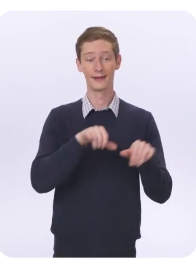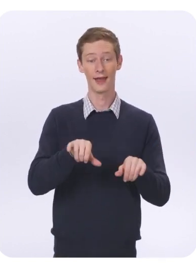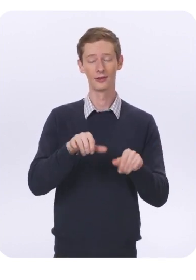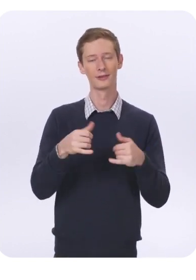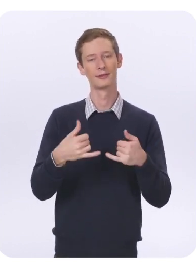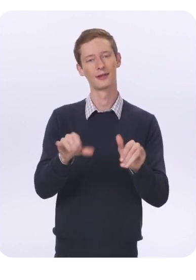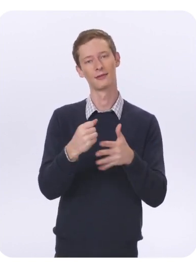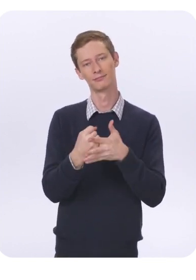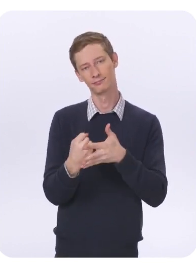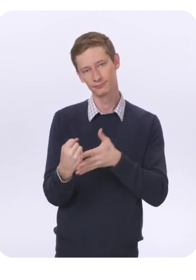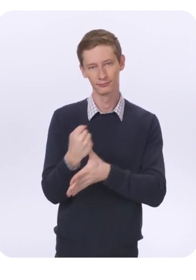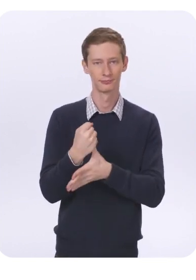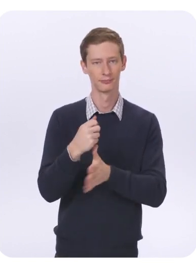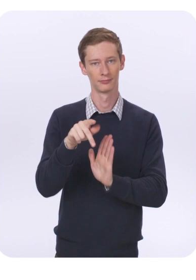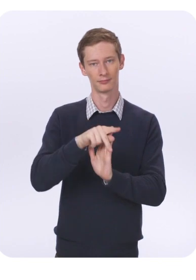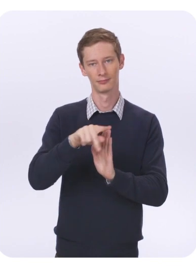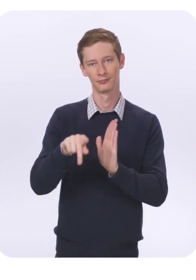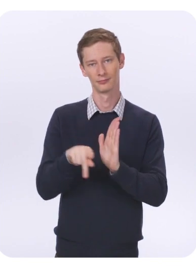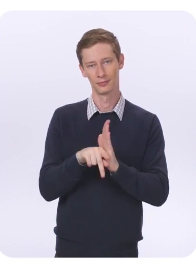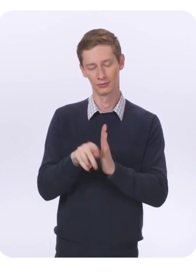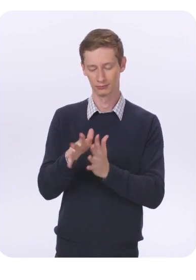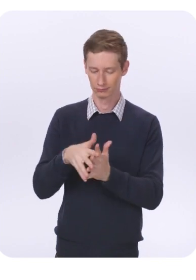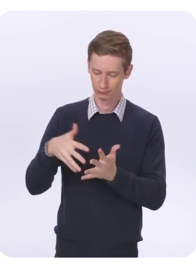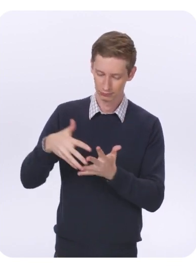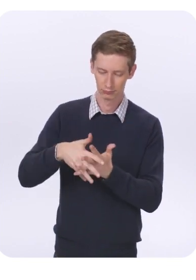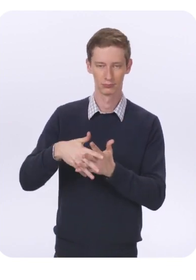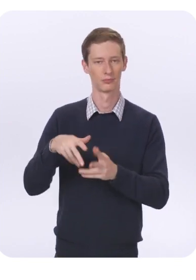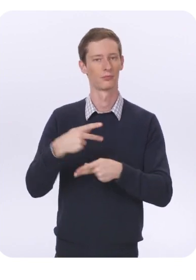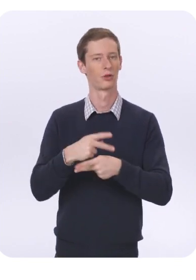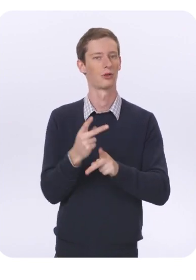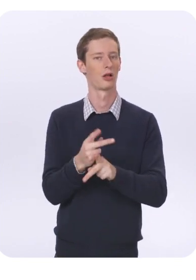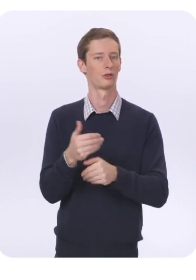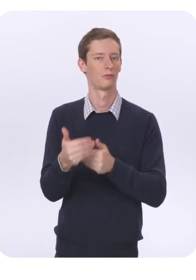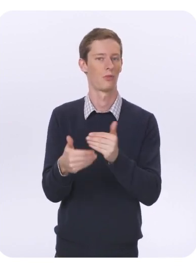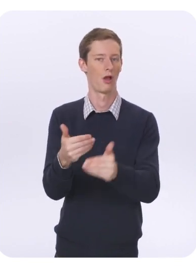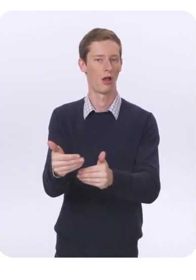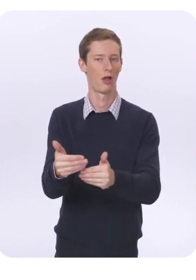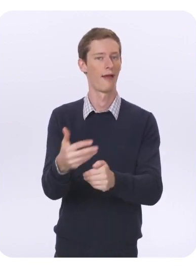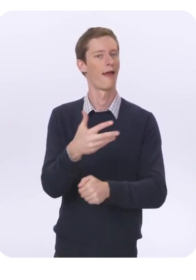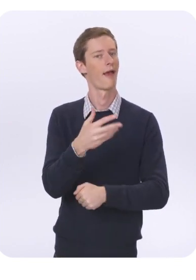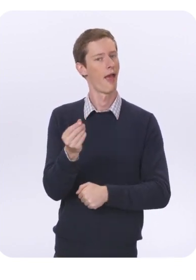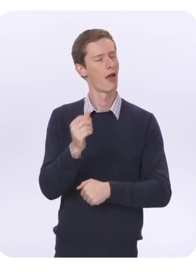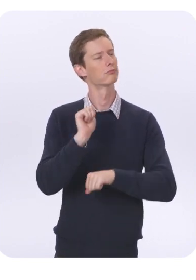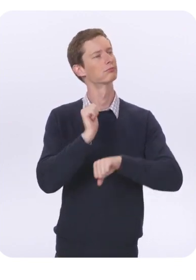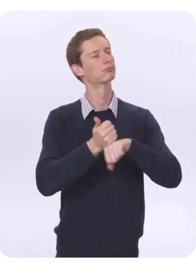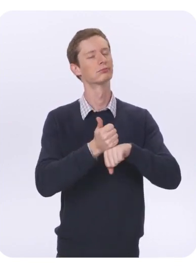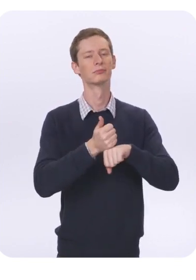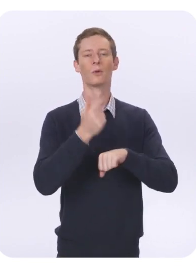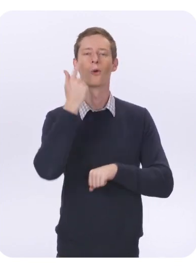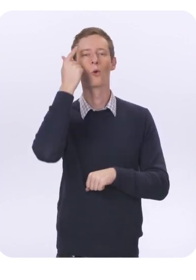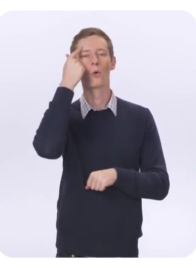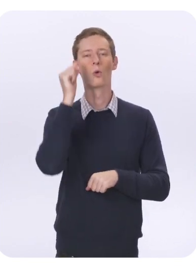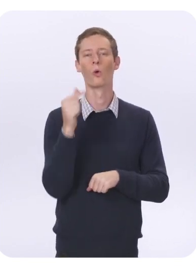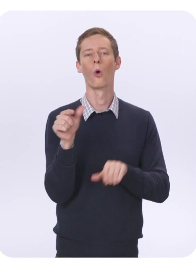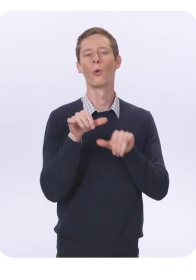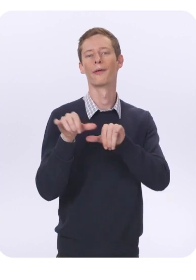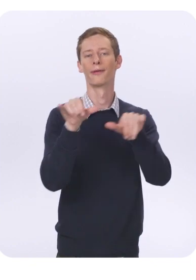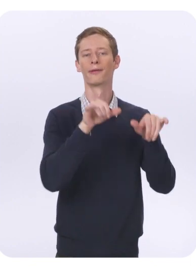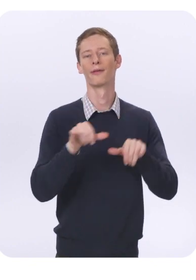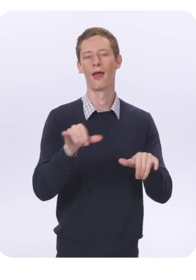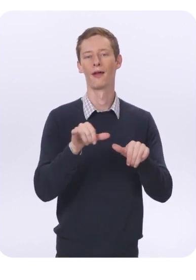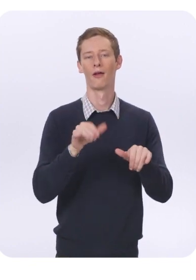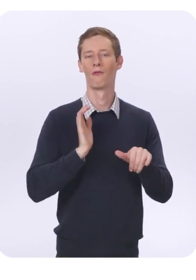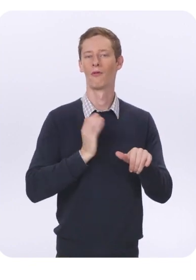throughout our whole production process, but they're also what we personally see as the gold standard for our content genre,